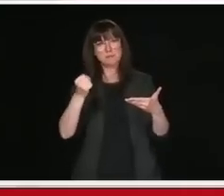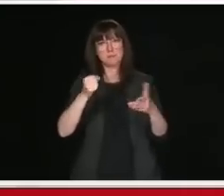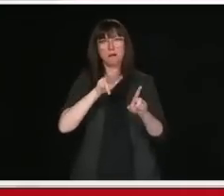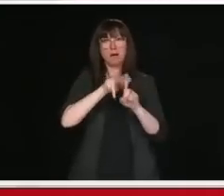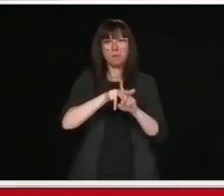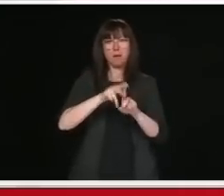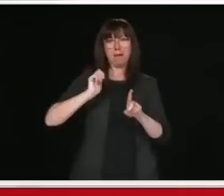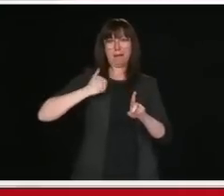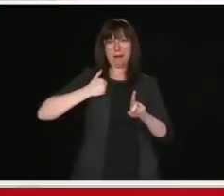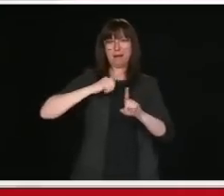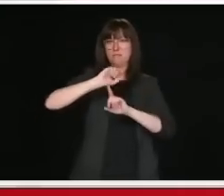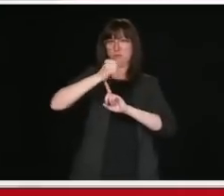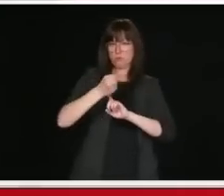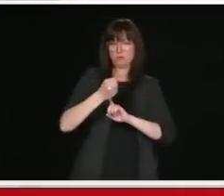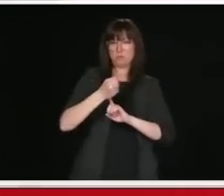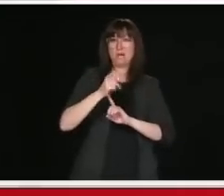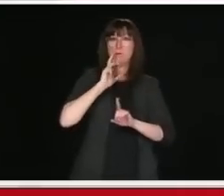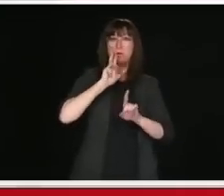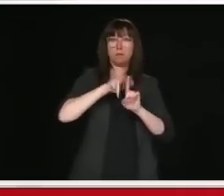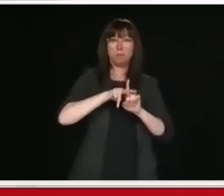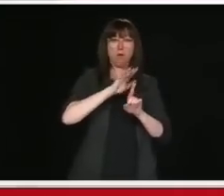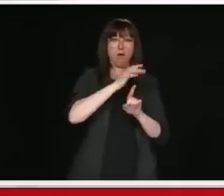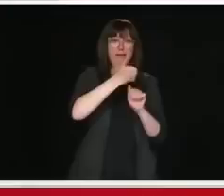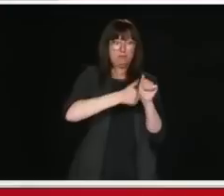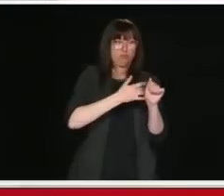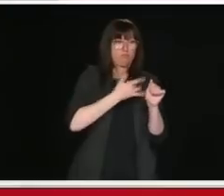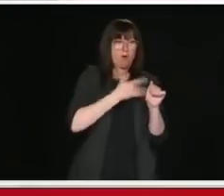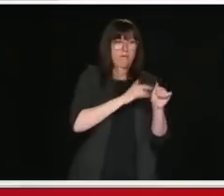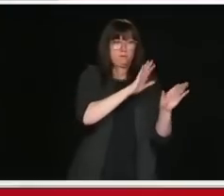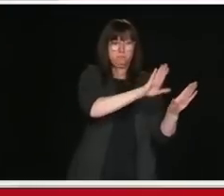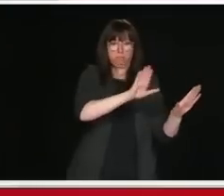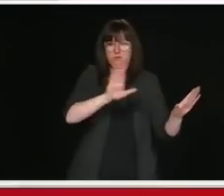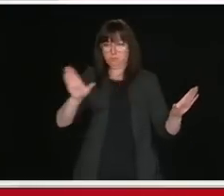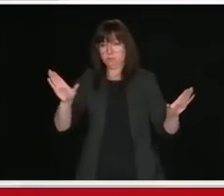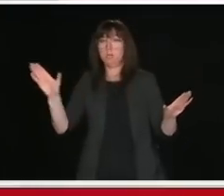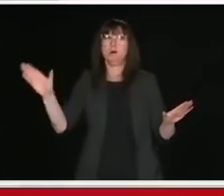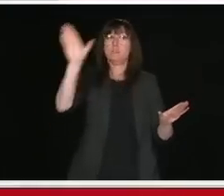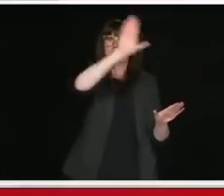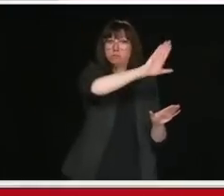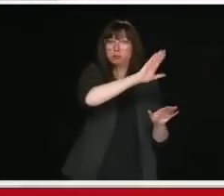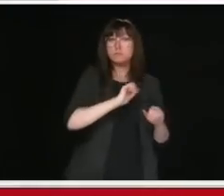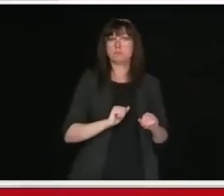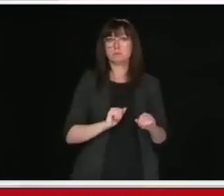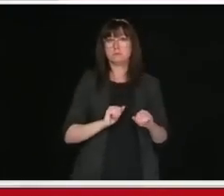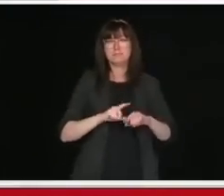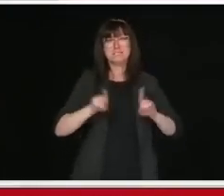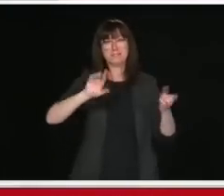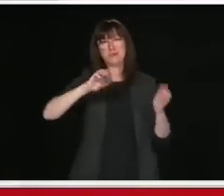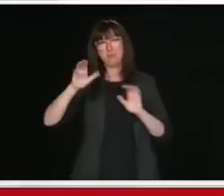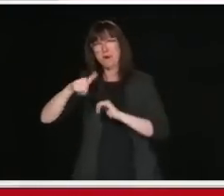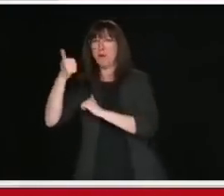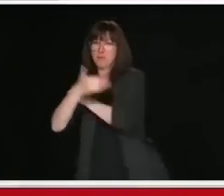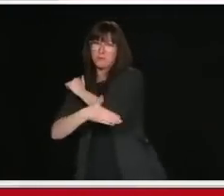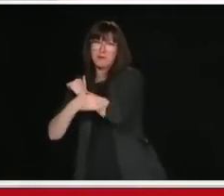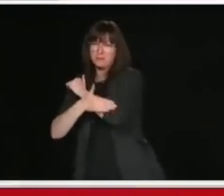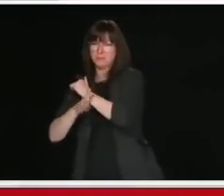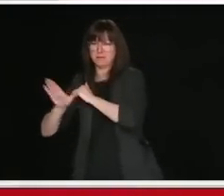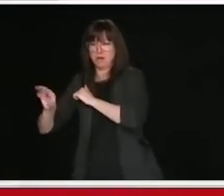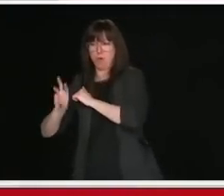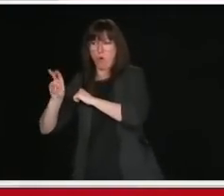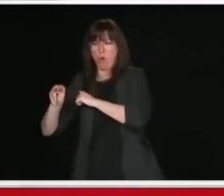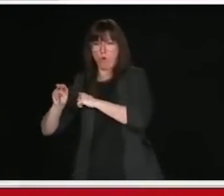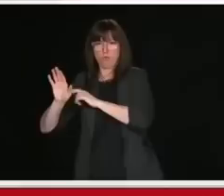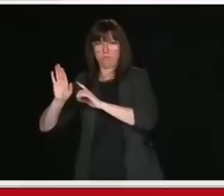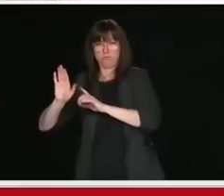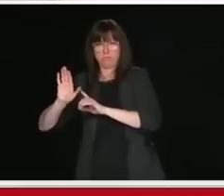country, which will be different from what happens in other countries around the world. That is sophisticated modeling